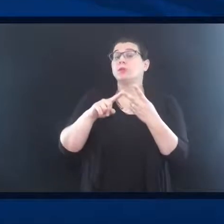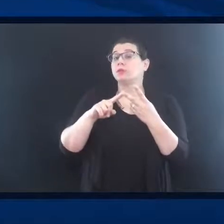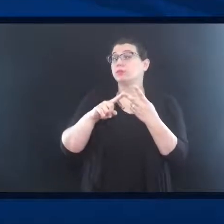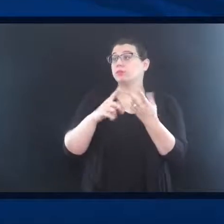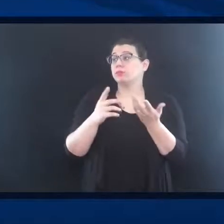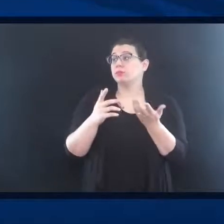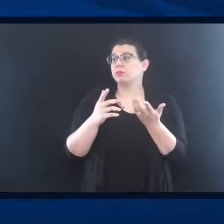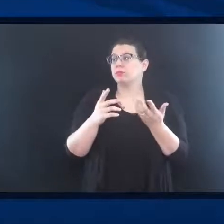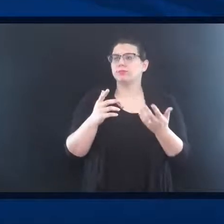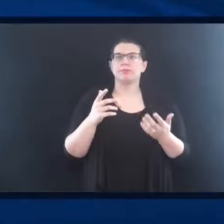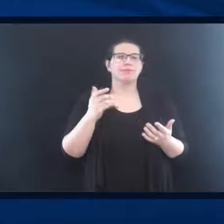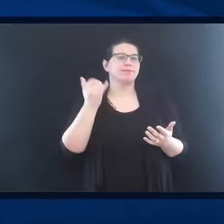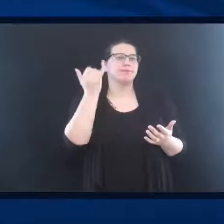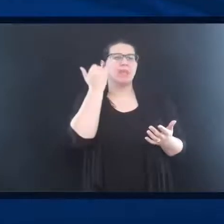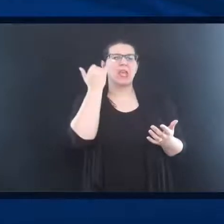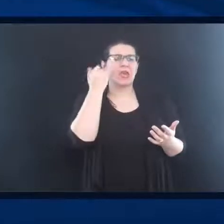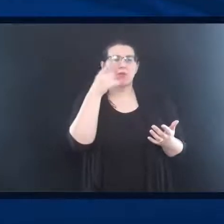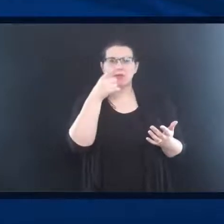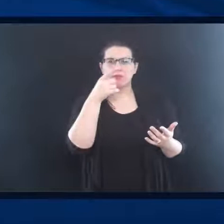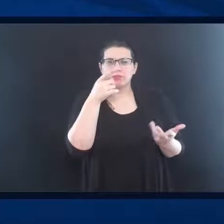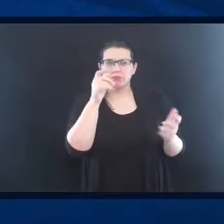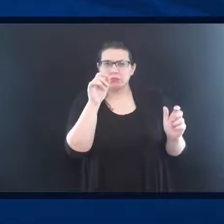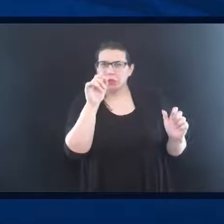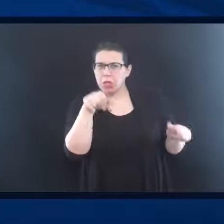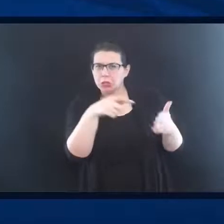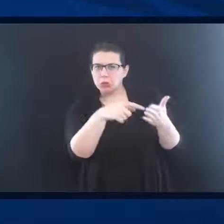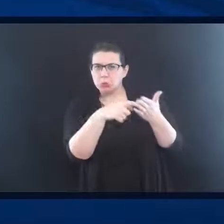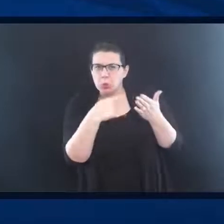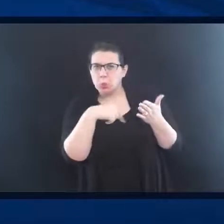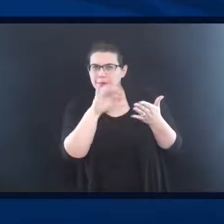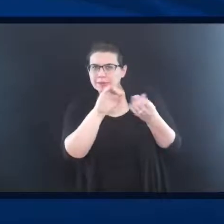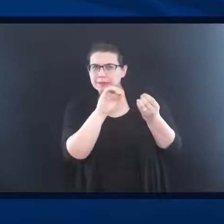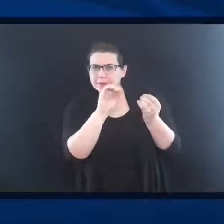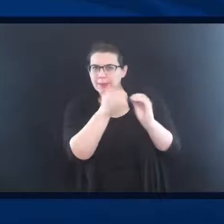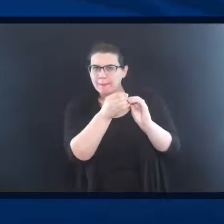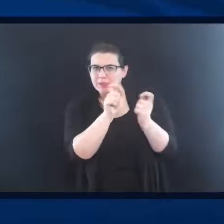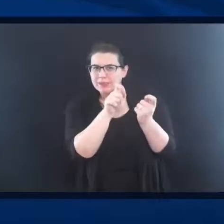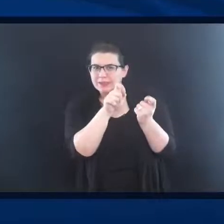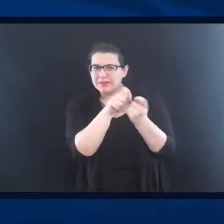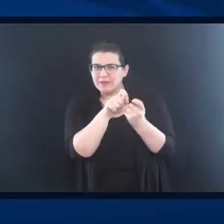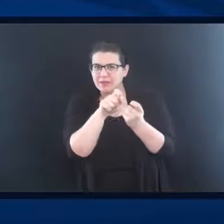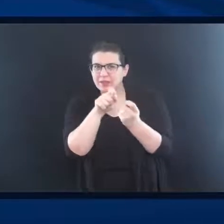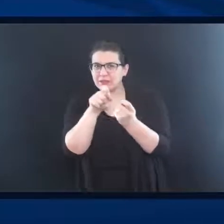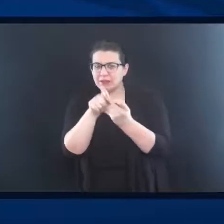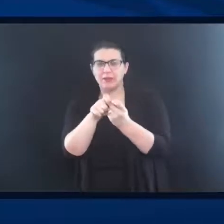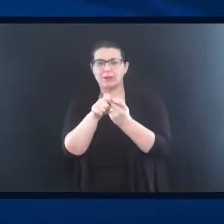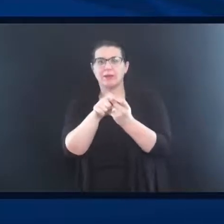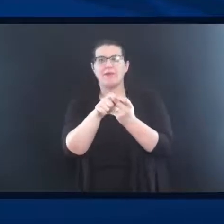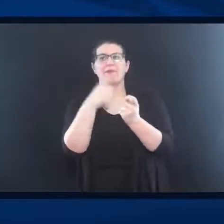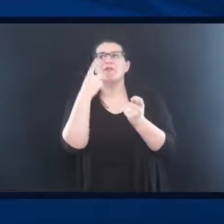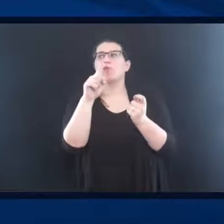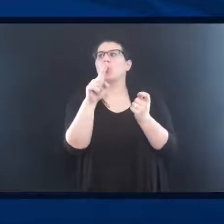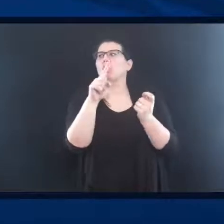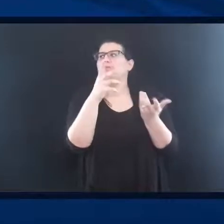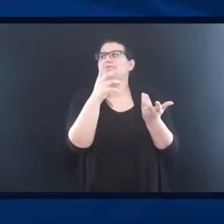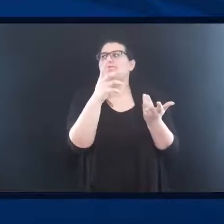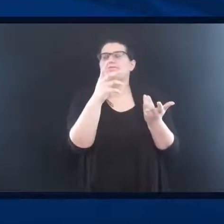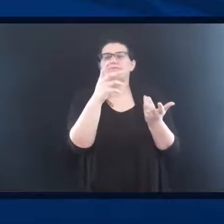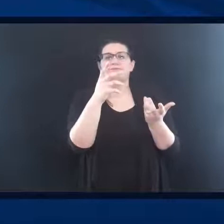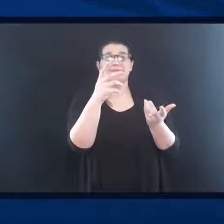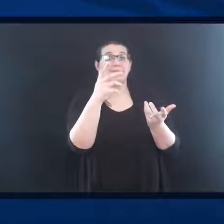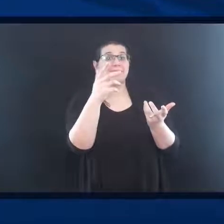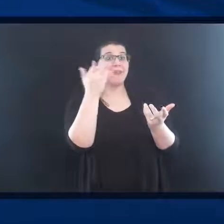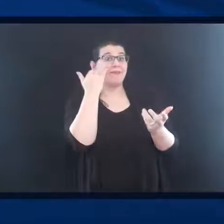numbers or have a review of some of the numbers from how much the vaccine drops off after 5 or 6